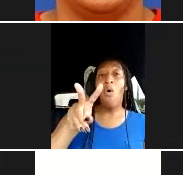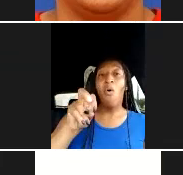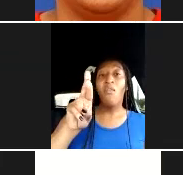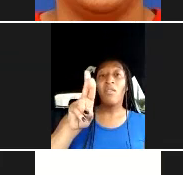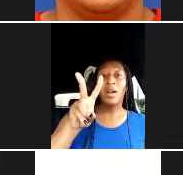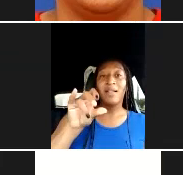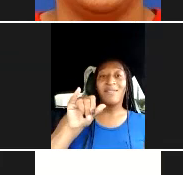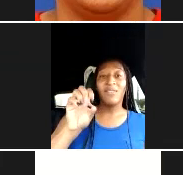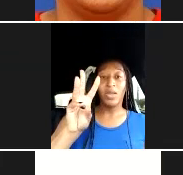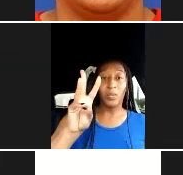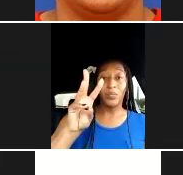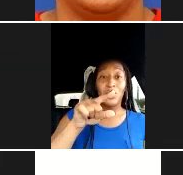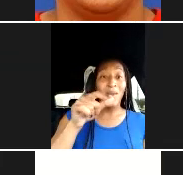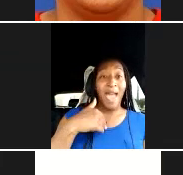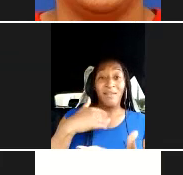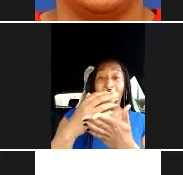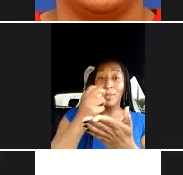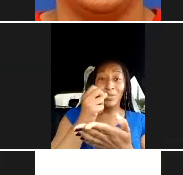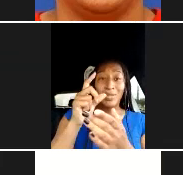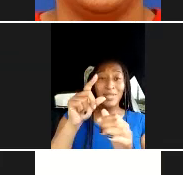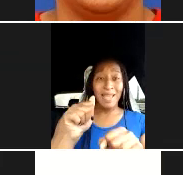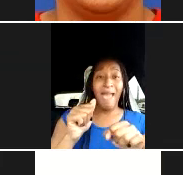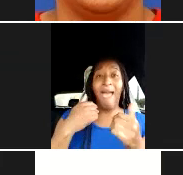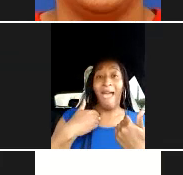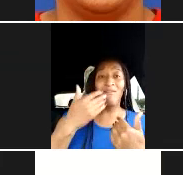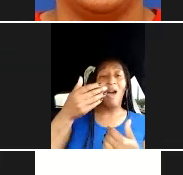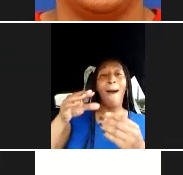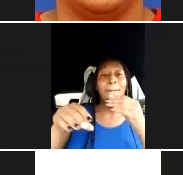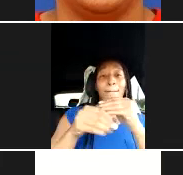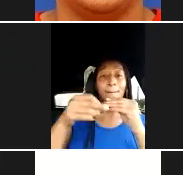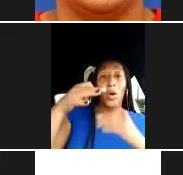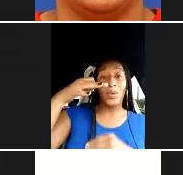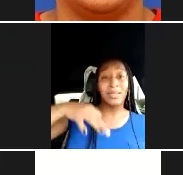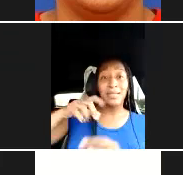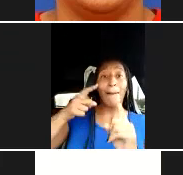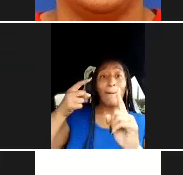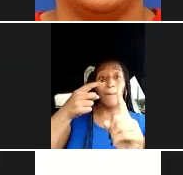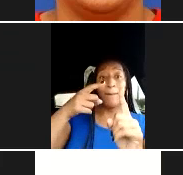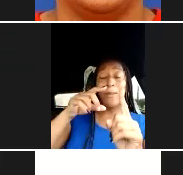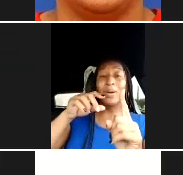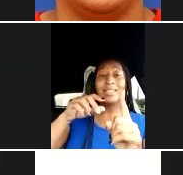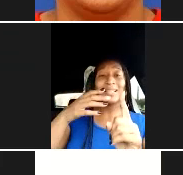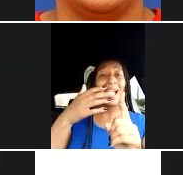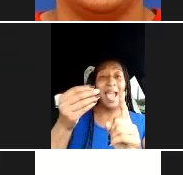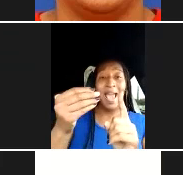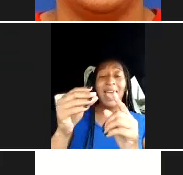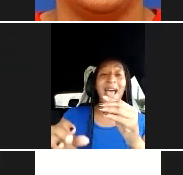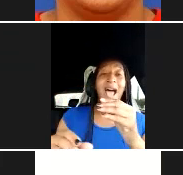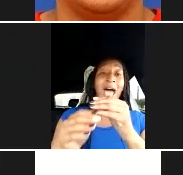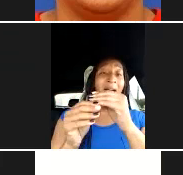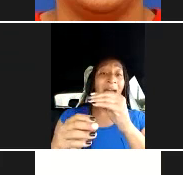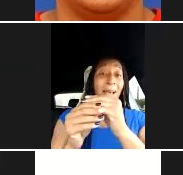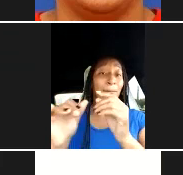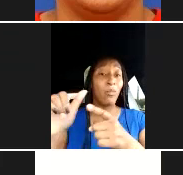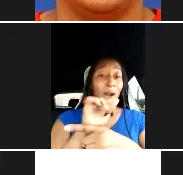bonus points as well as to get some additional practice in. So this is your final exam study